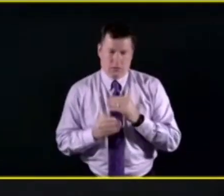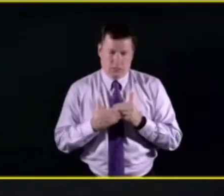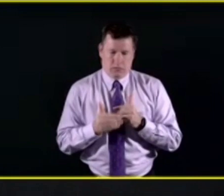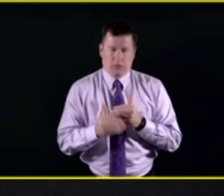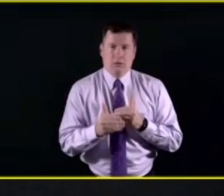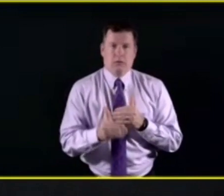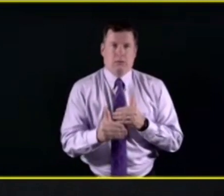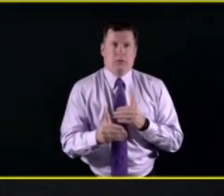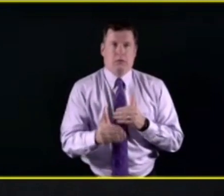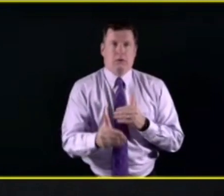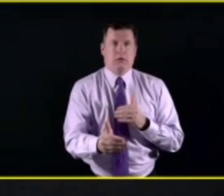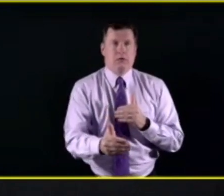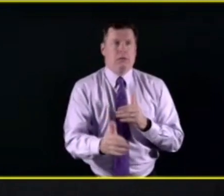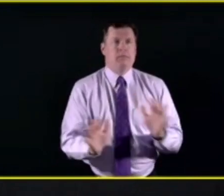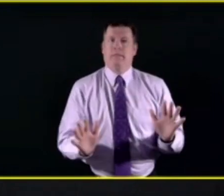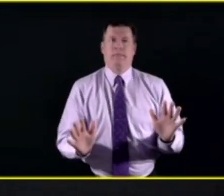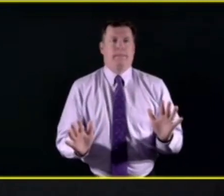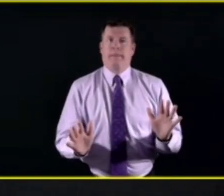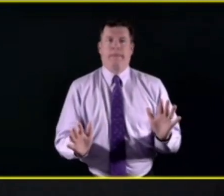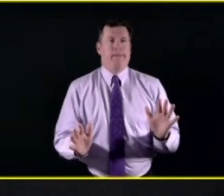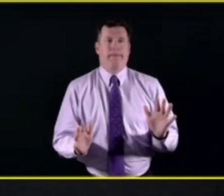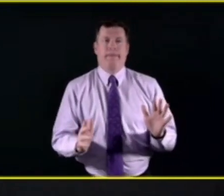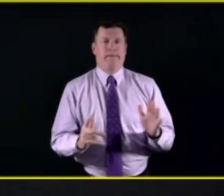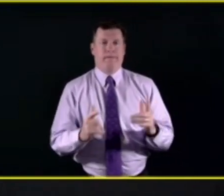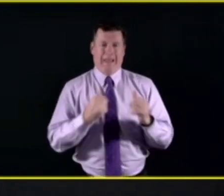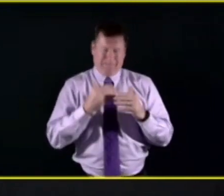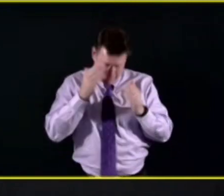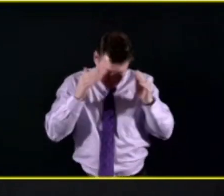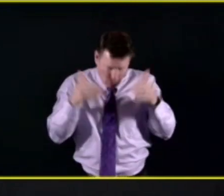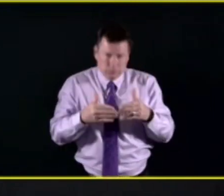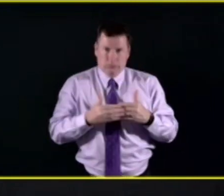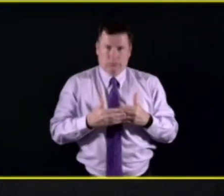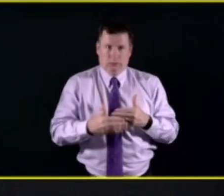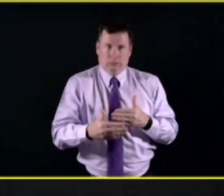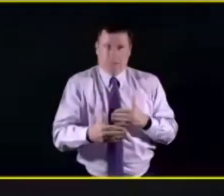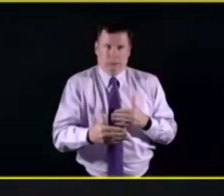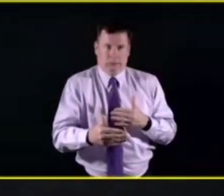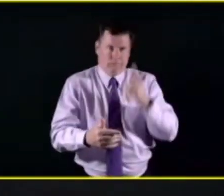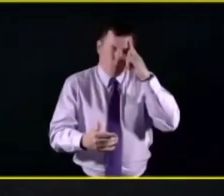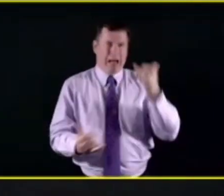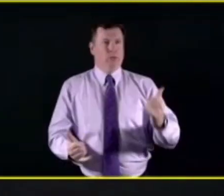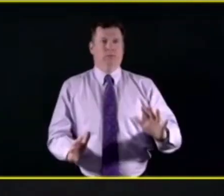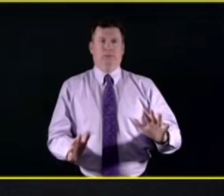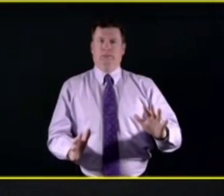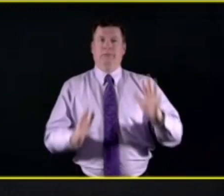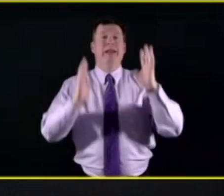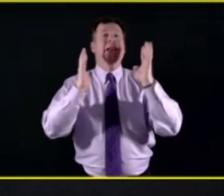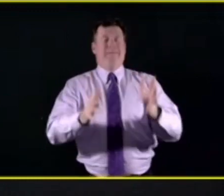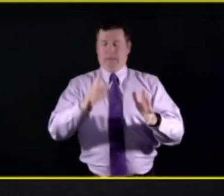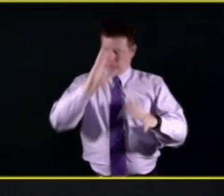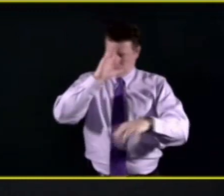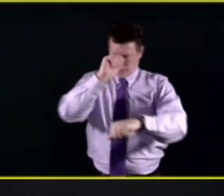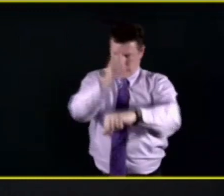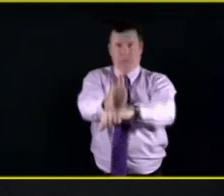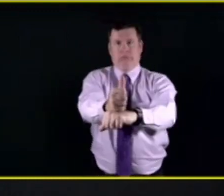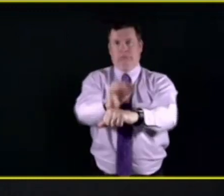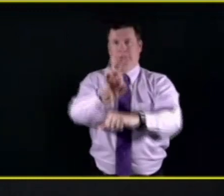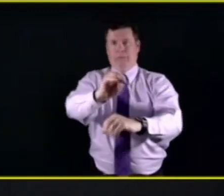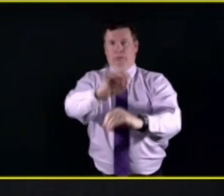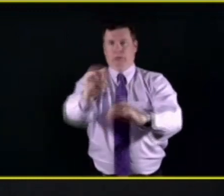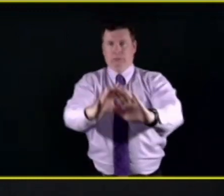yet. So for the foreseeable future, we're going to be wanting to retain that 70% target until there's further notice.